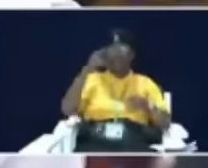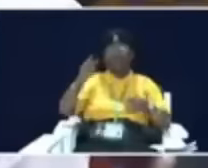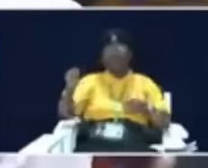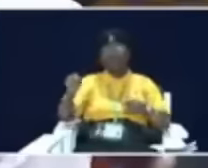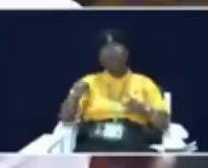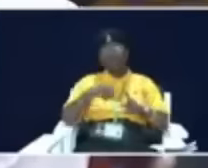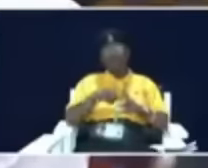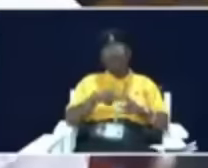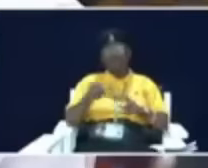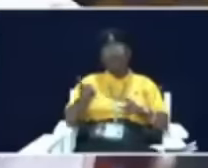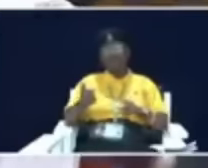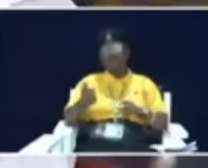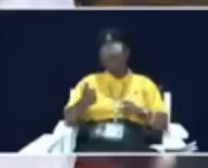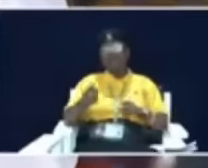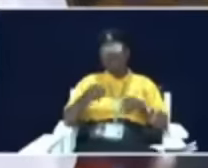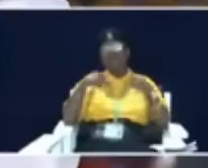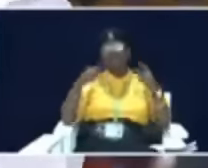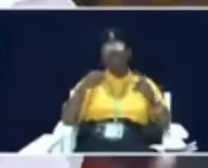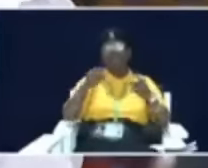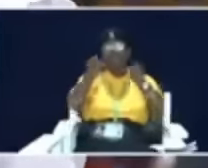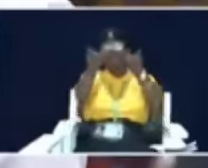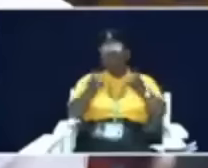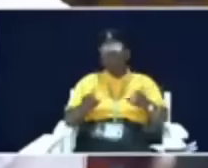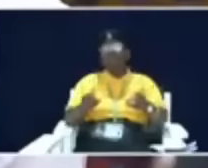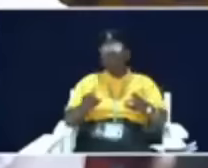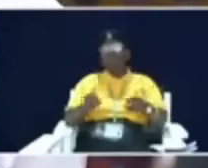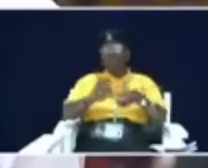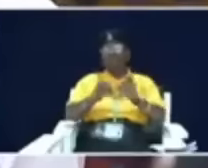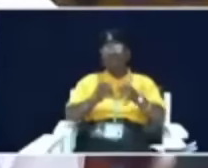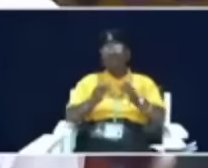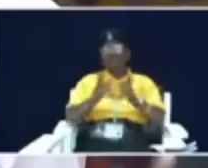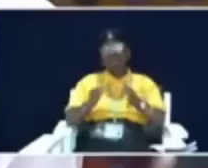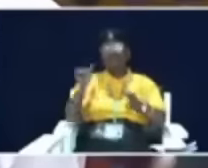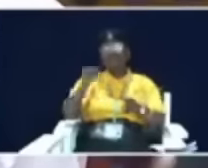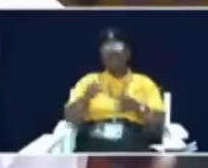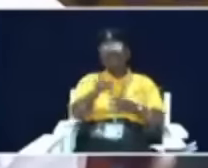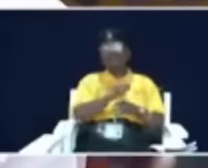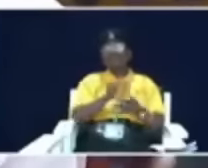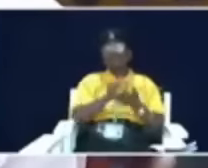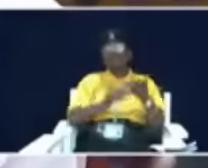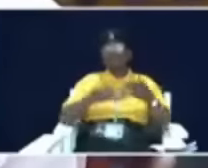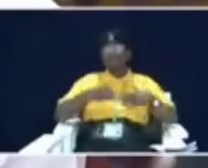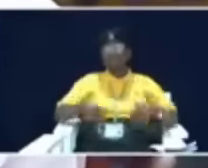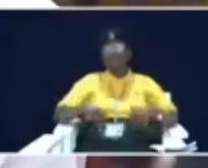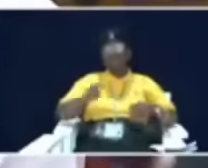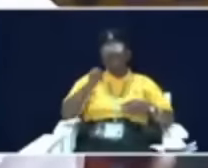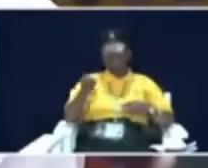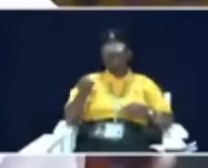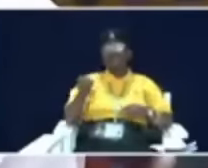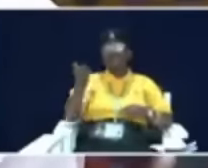wanted an interpreter, they took somebody else. There were quite a few interpreters anyway.